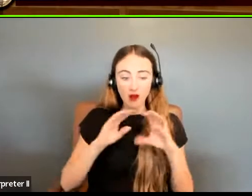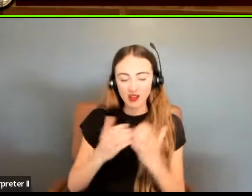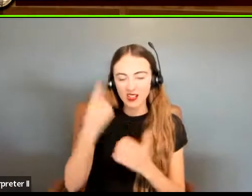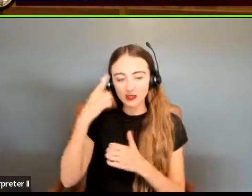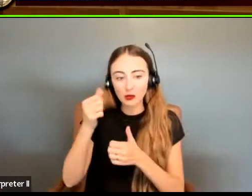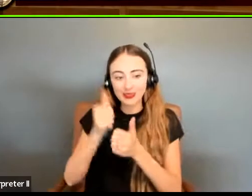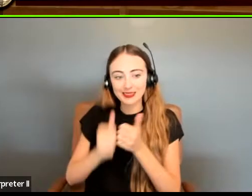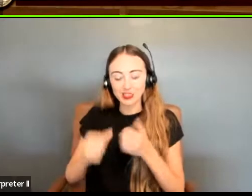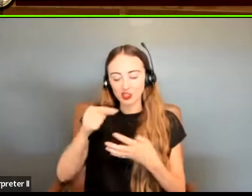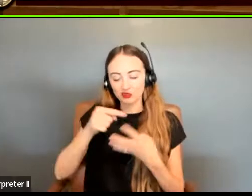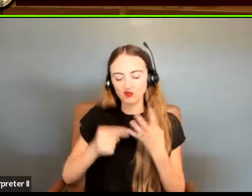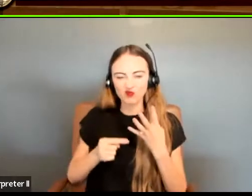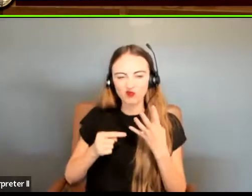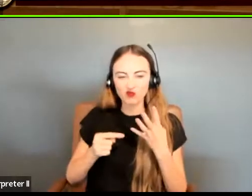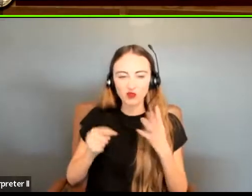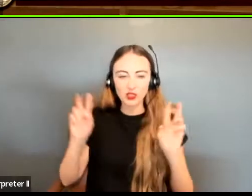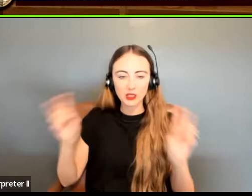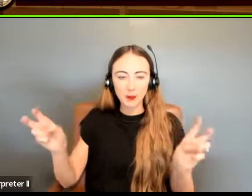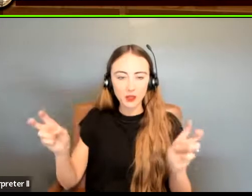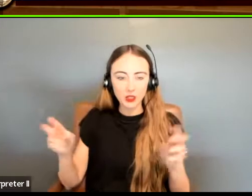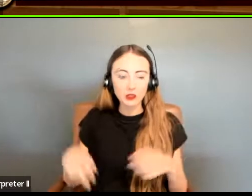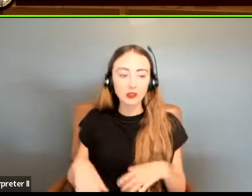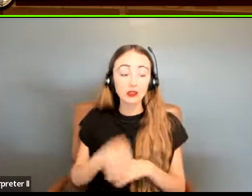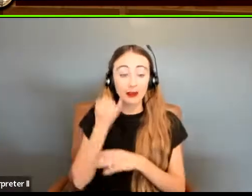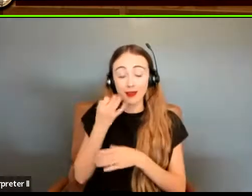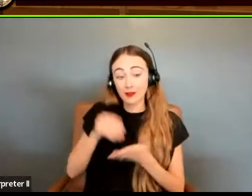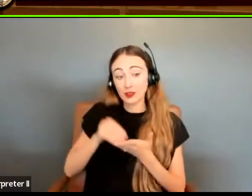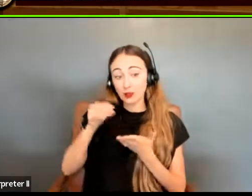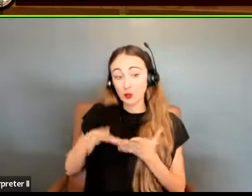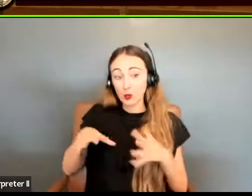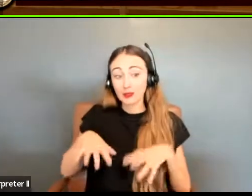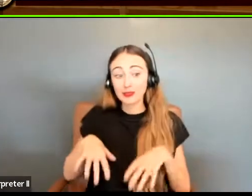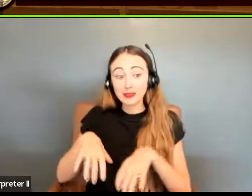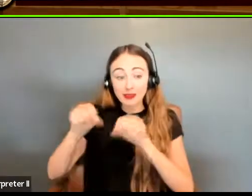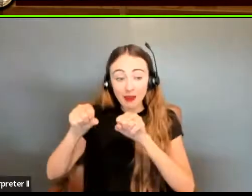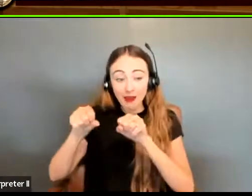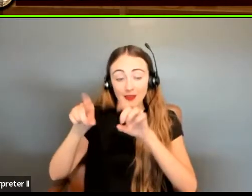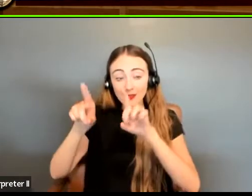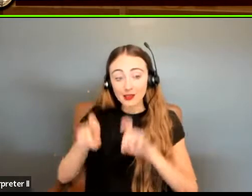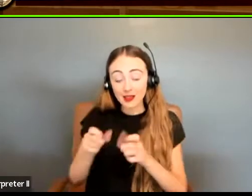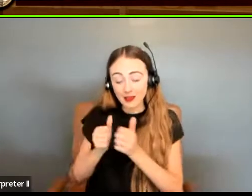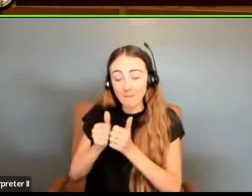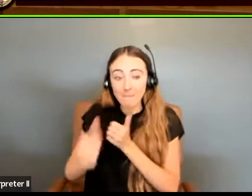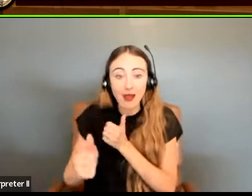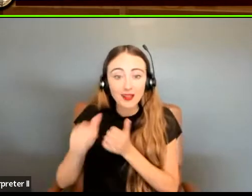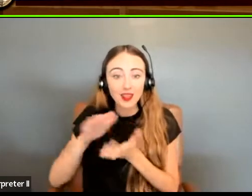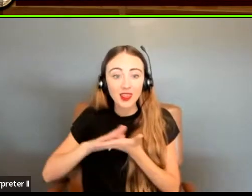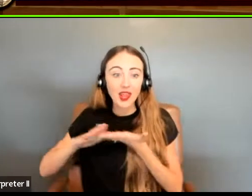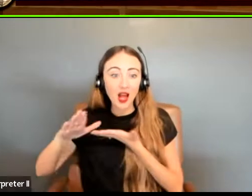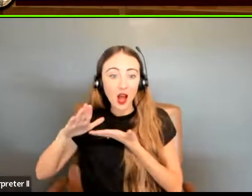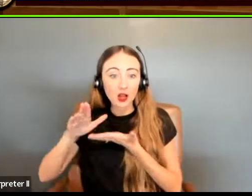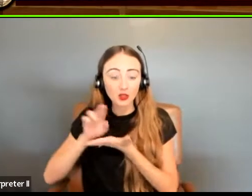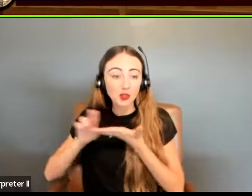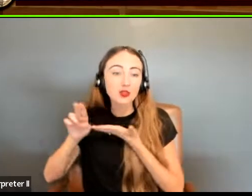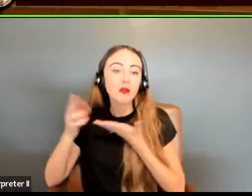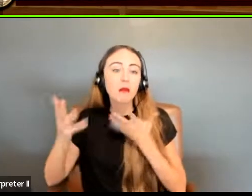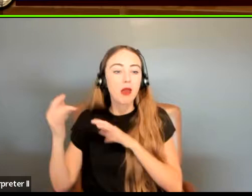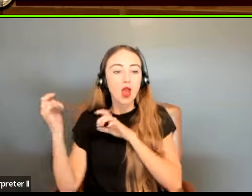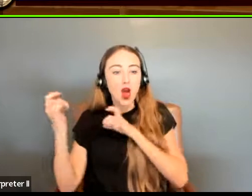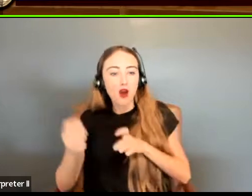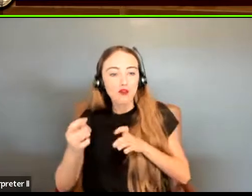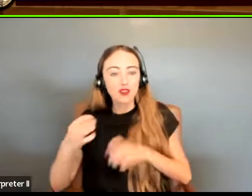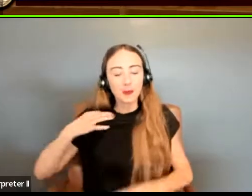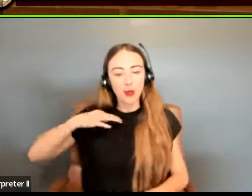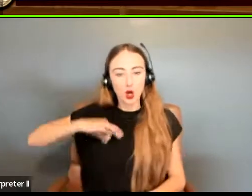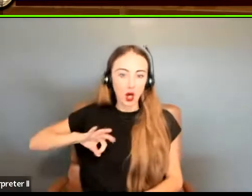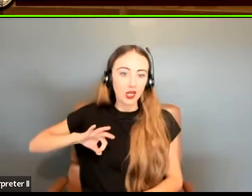4 core subjects. If students take the AP exam and pass, the college university they enroll in may grant them course